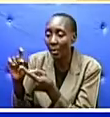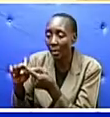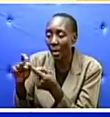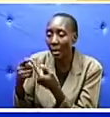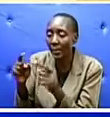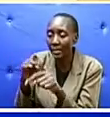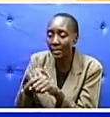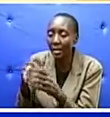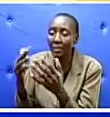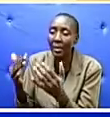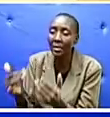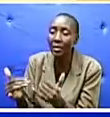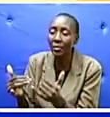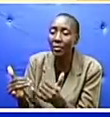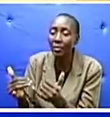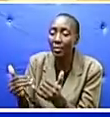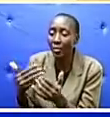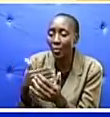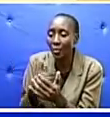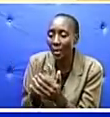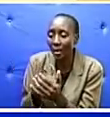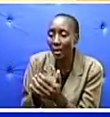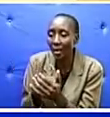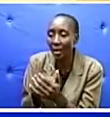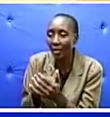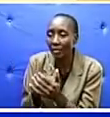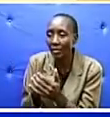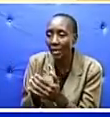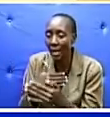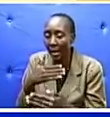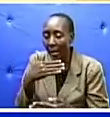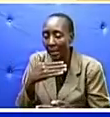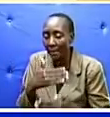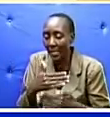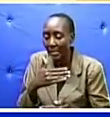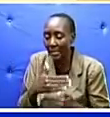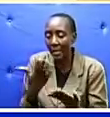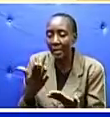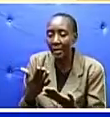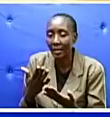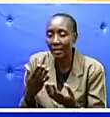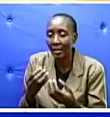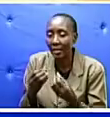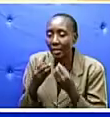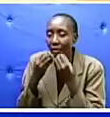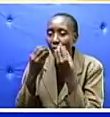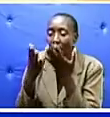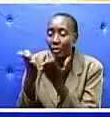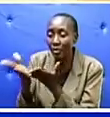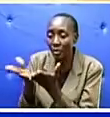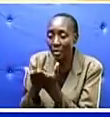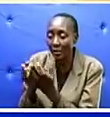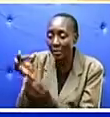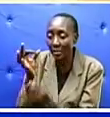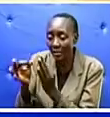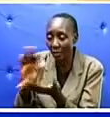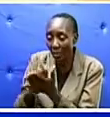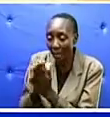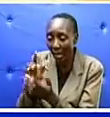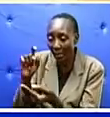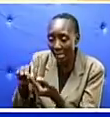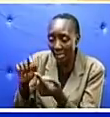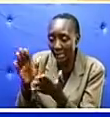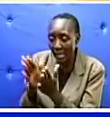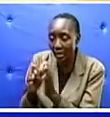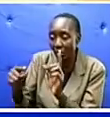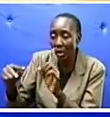nowadays there's something called partner notification services, where when someone get tested and it's positive,